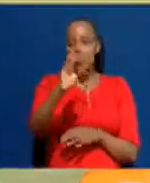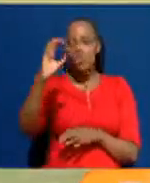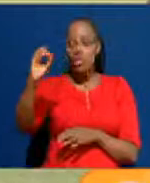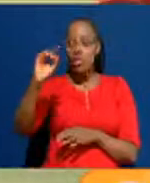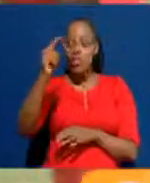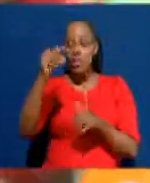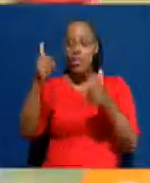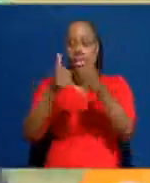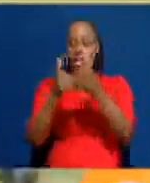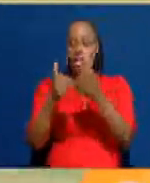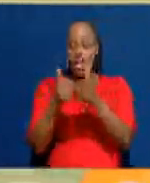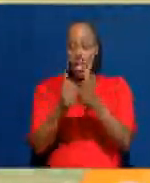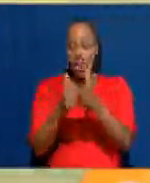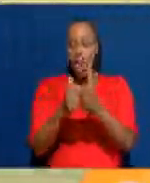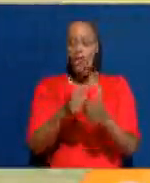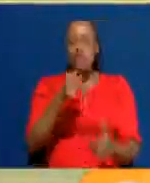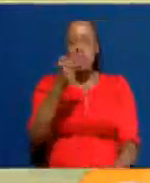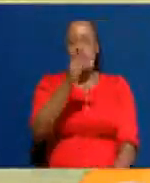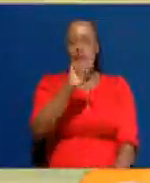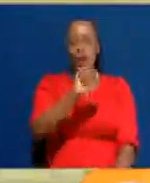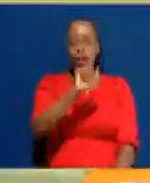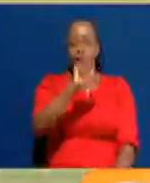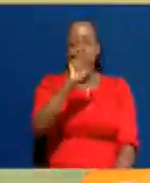leg fixture in Gaborone.